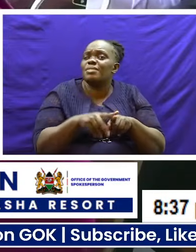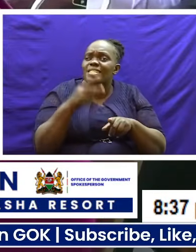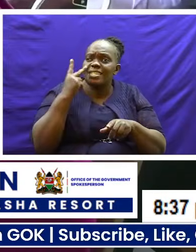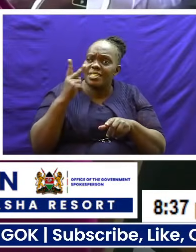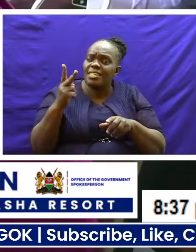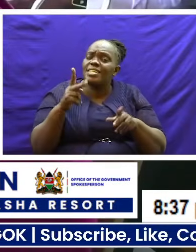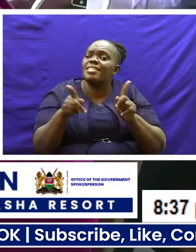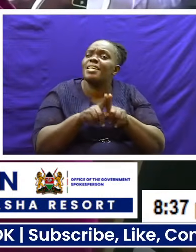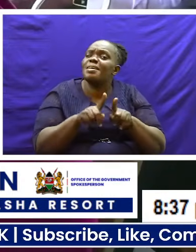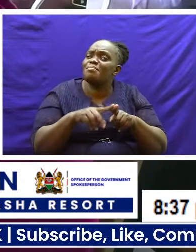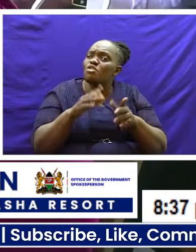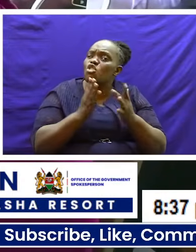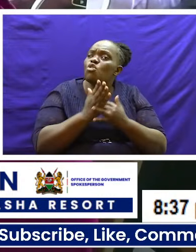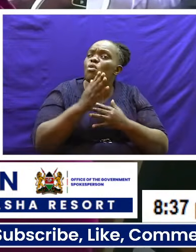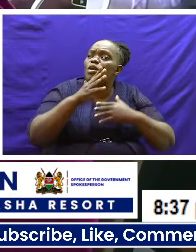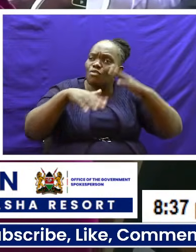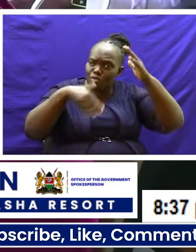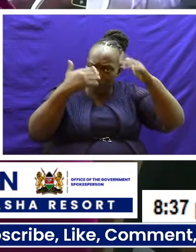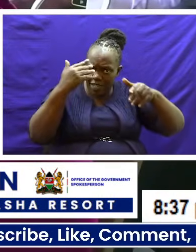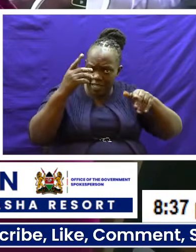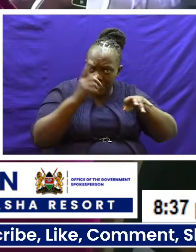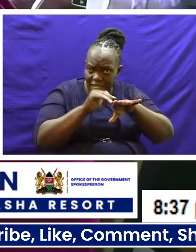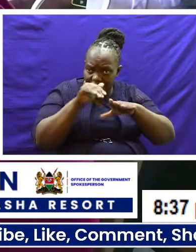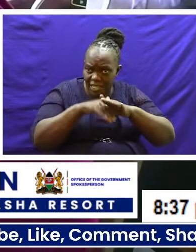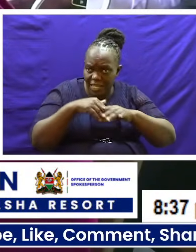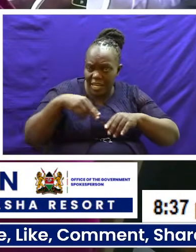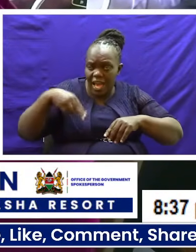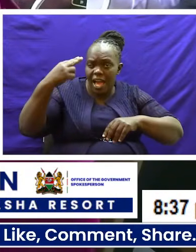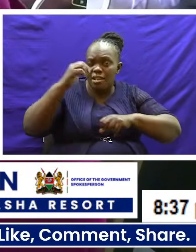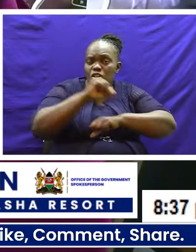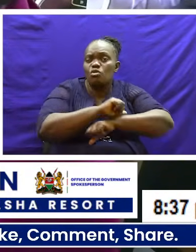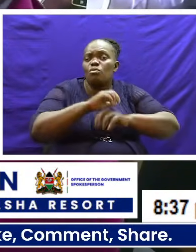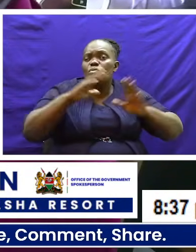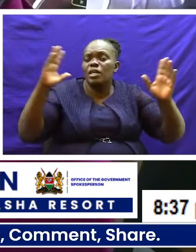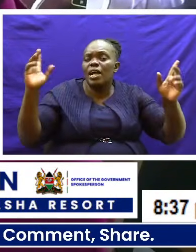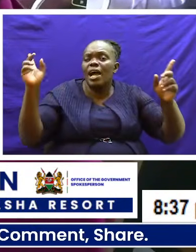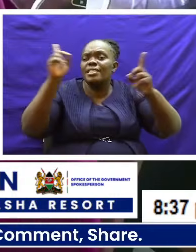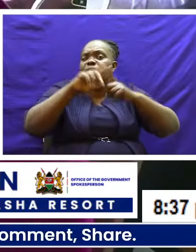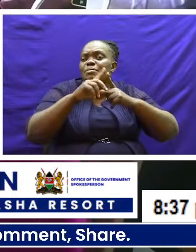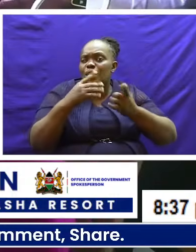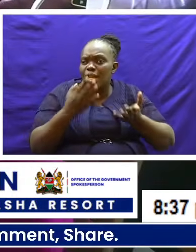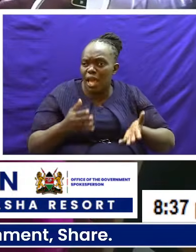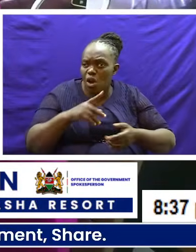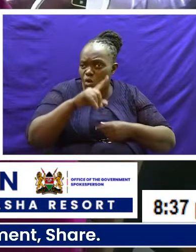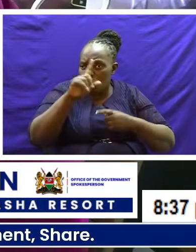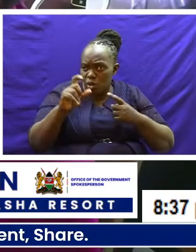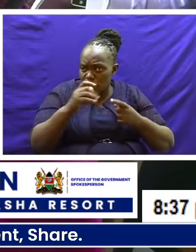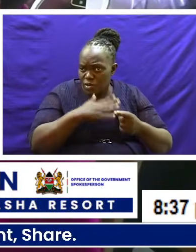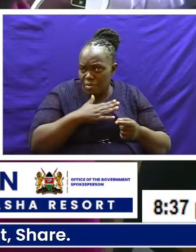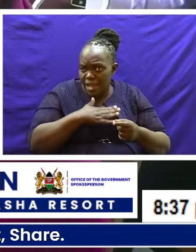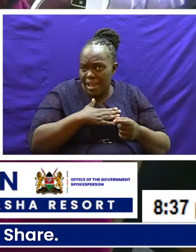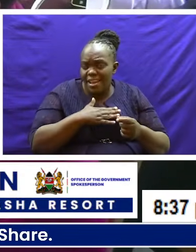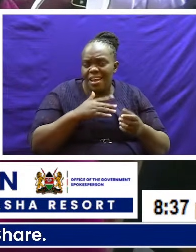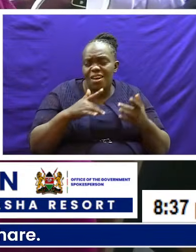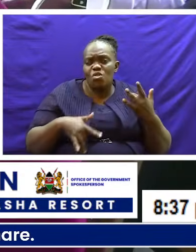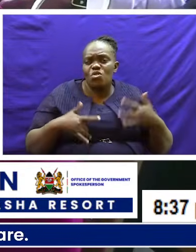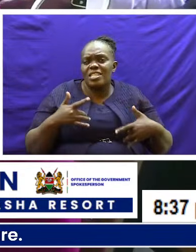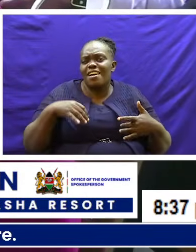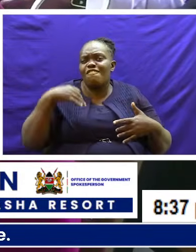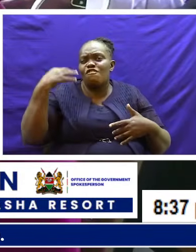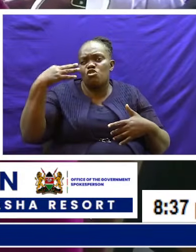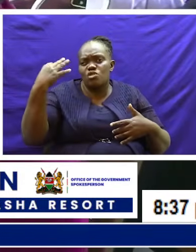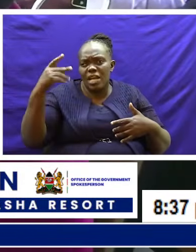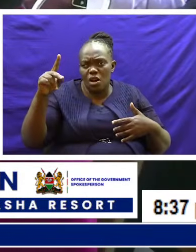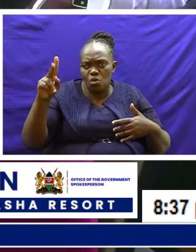on grounds through our universities. Also, when you are in our school, that's a big achievement. Then now, my questions, I'm much concerned more about the future in